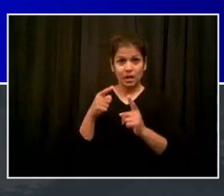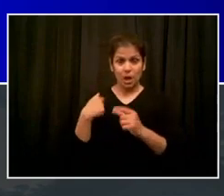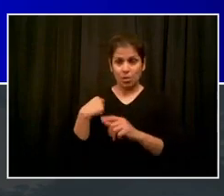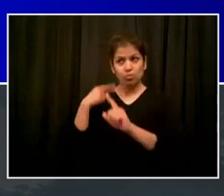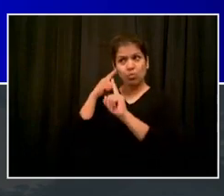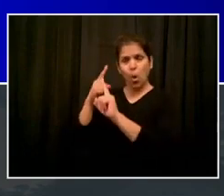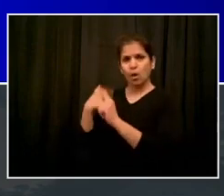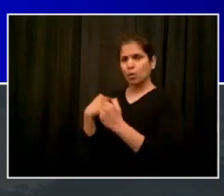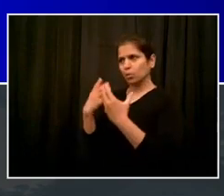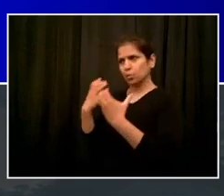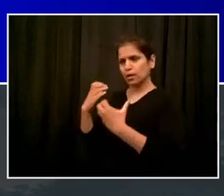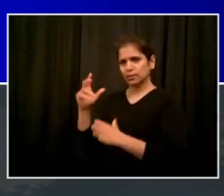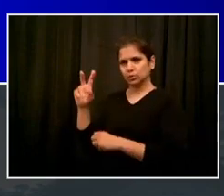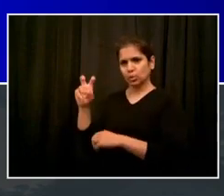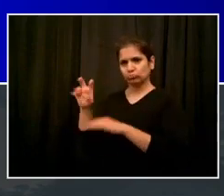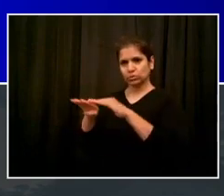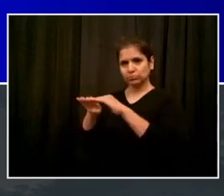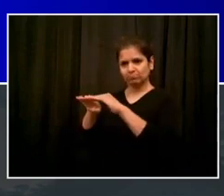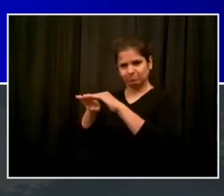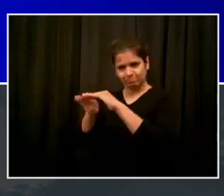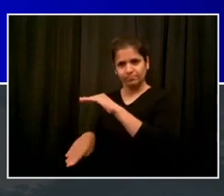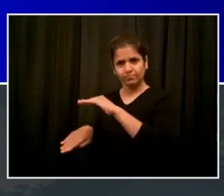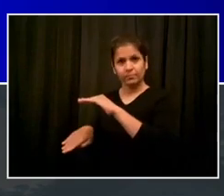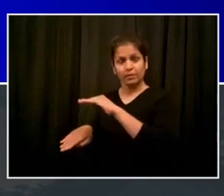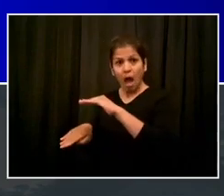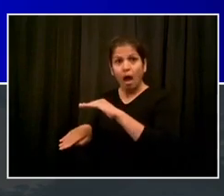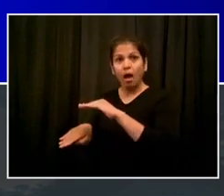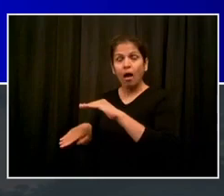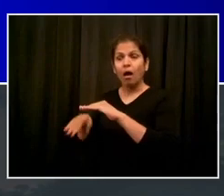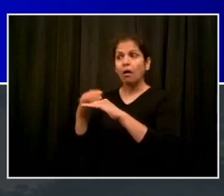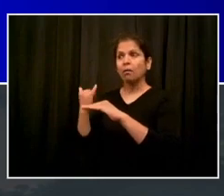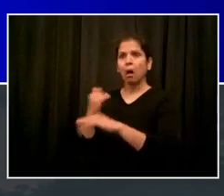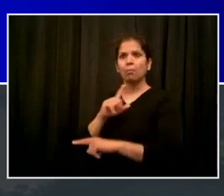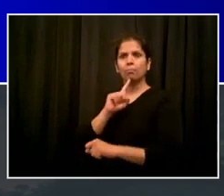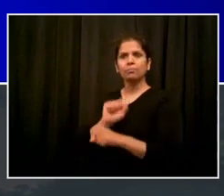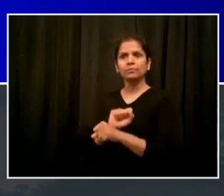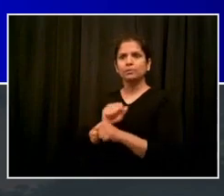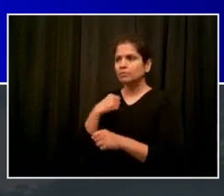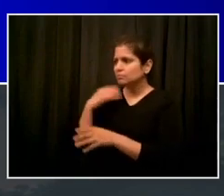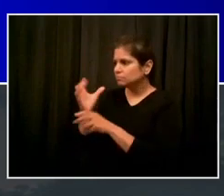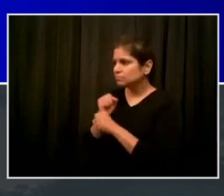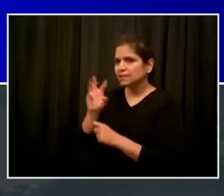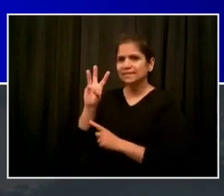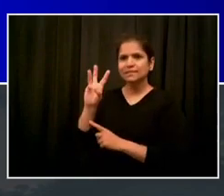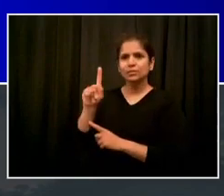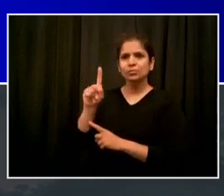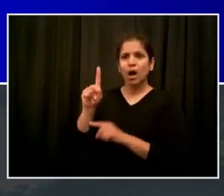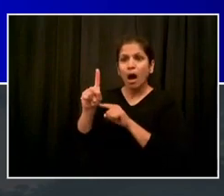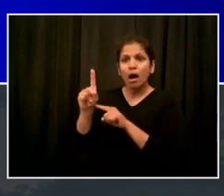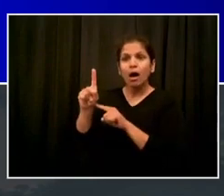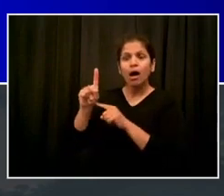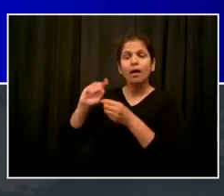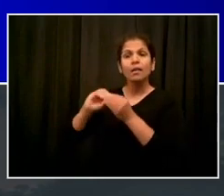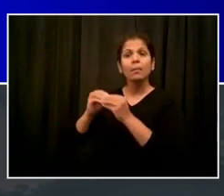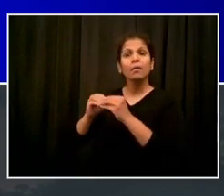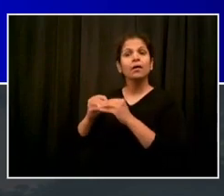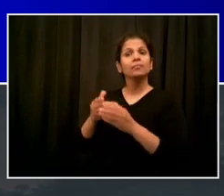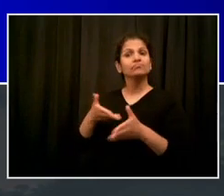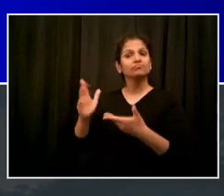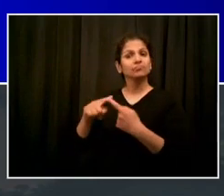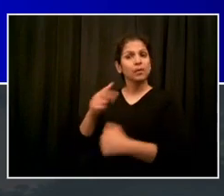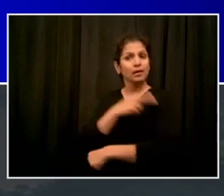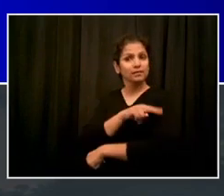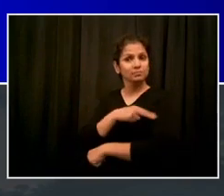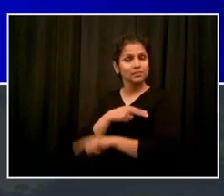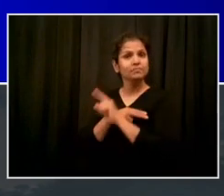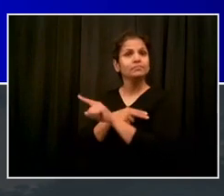Today, 61 patients, a very good number. Now, on the daily number of people in health and hospitals, ICUs,